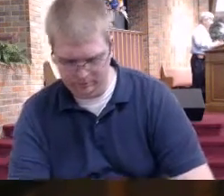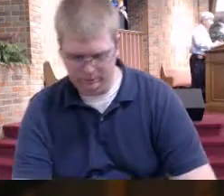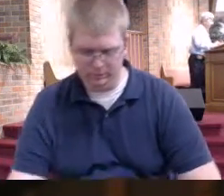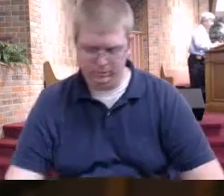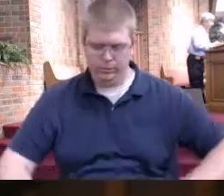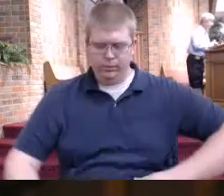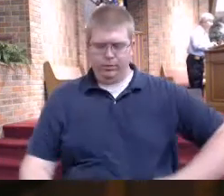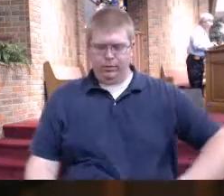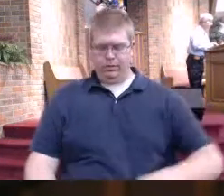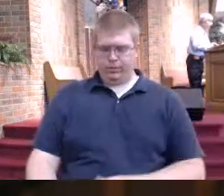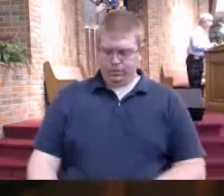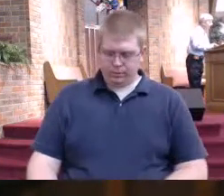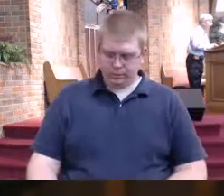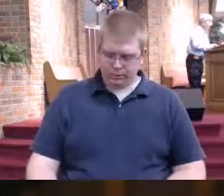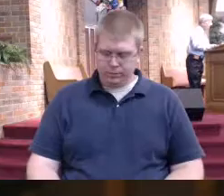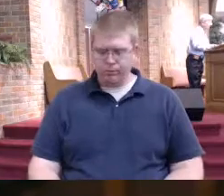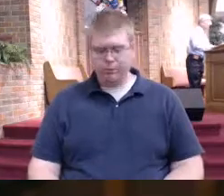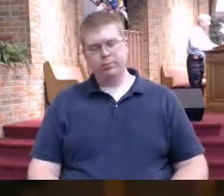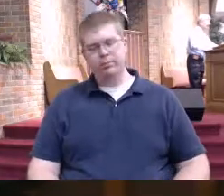prayer.